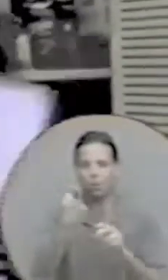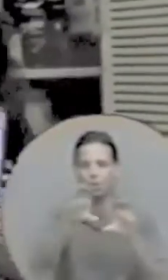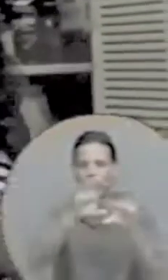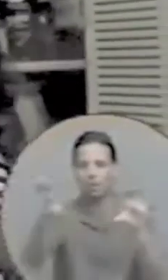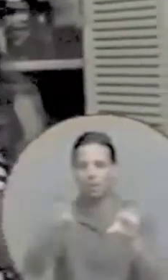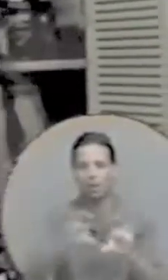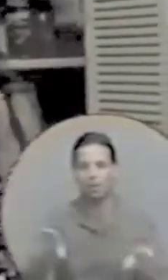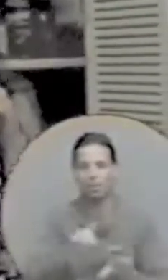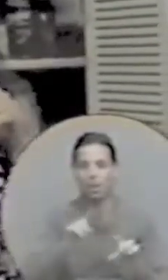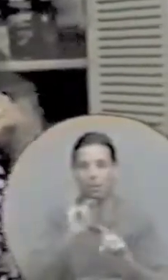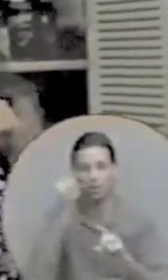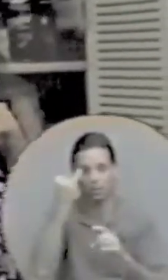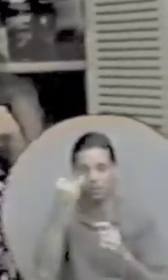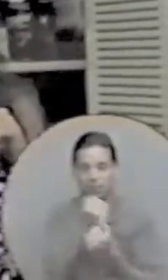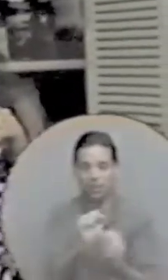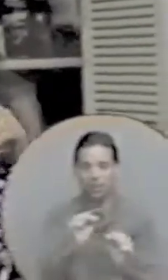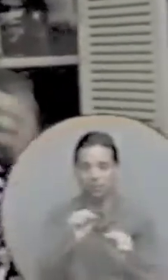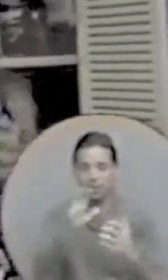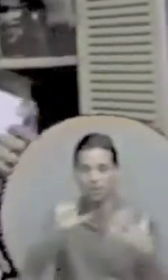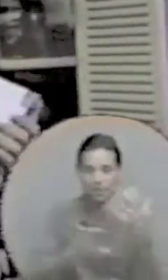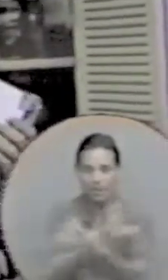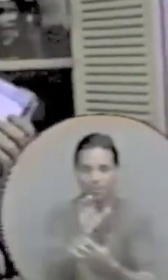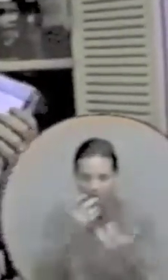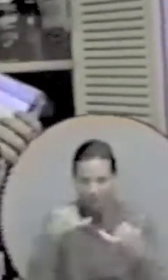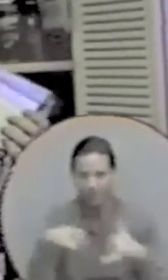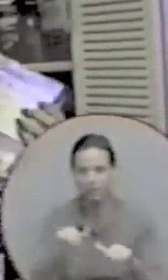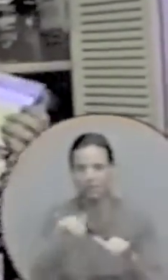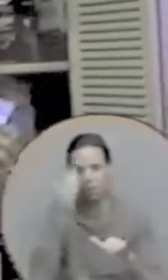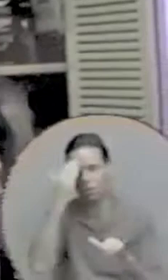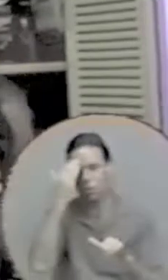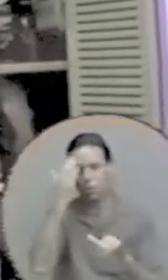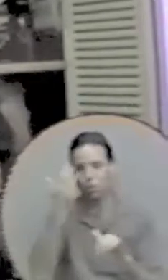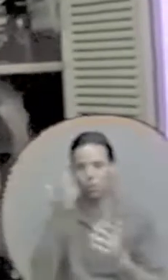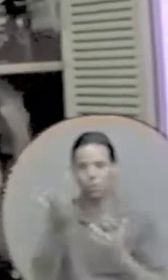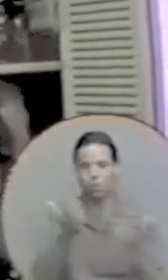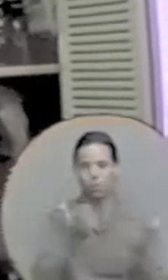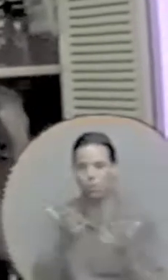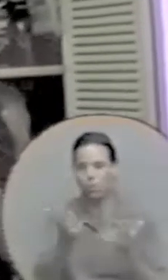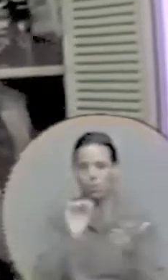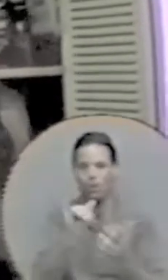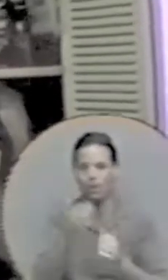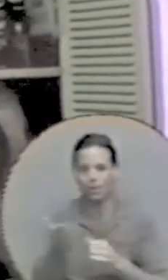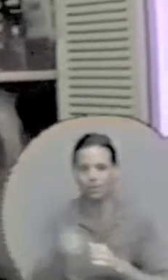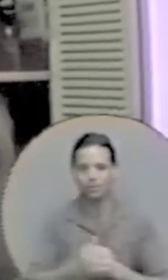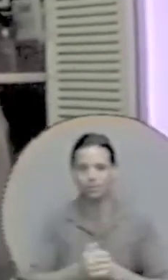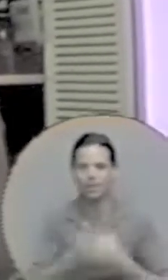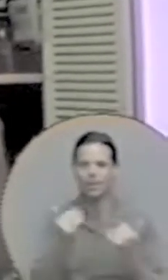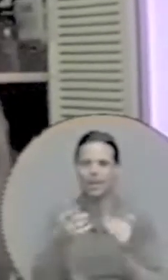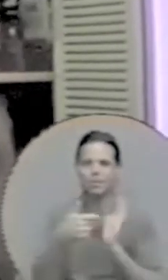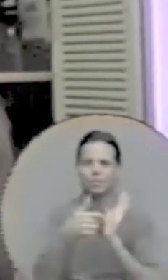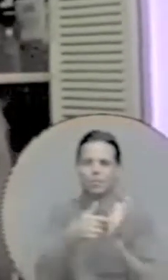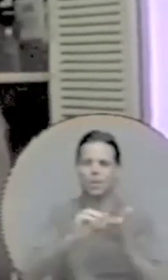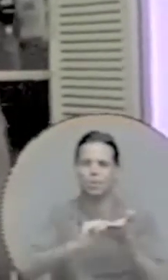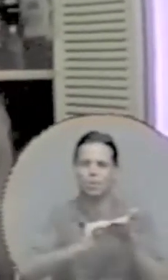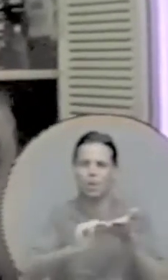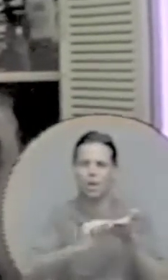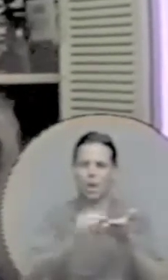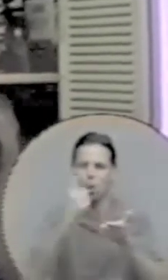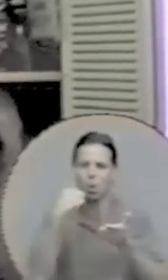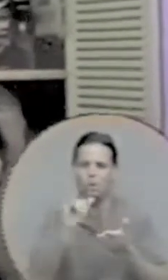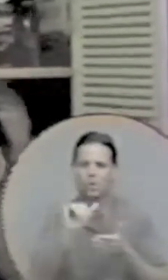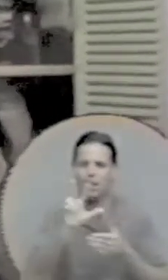but in case it does get mixed up, I'm still able to know what the item is. Now you're holding up a Braille, looks